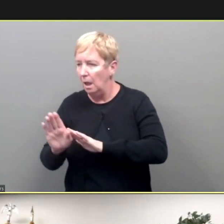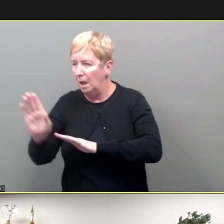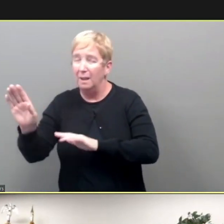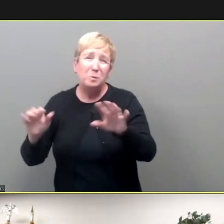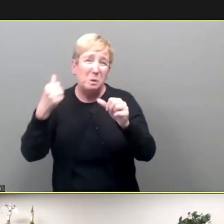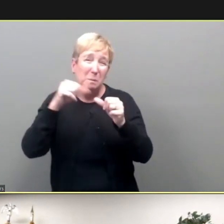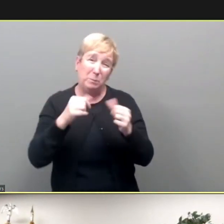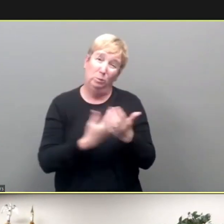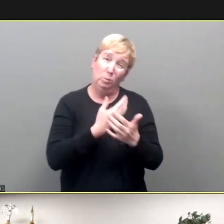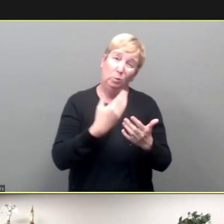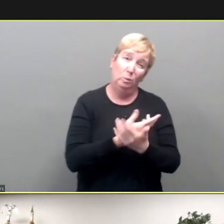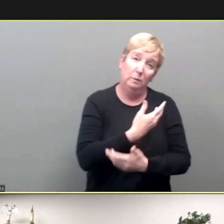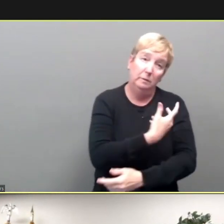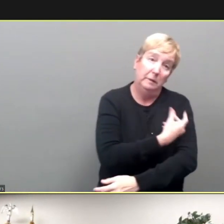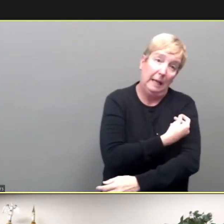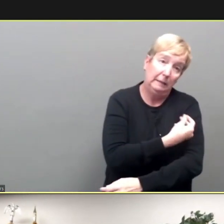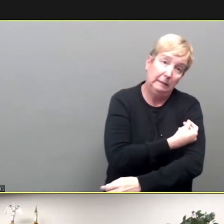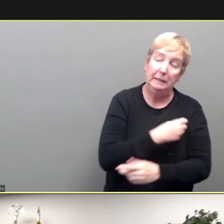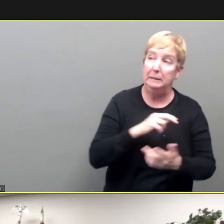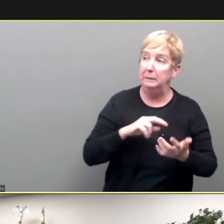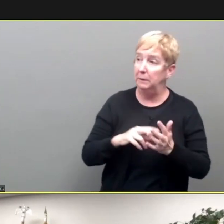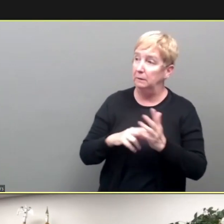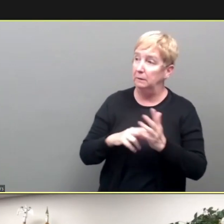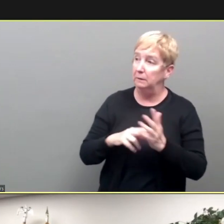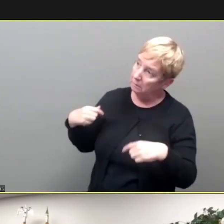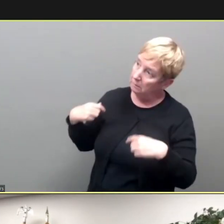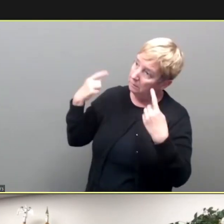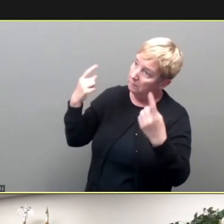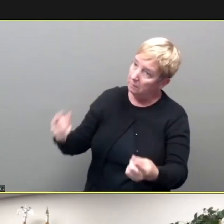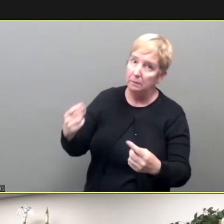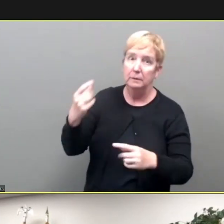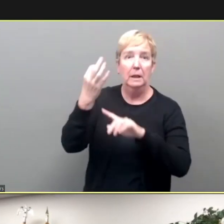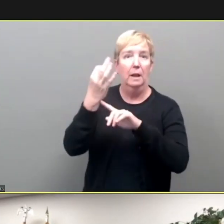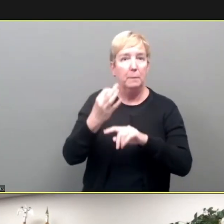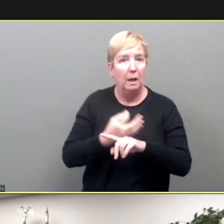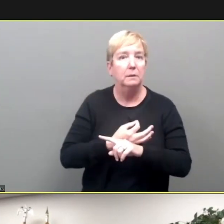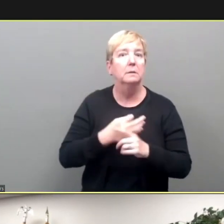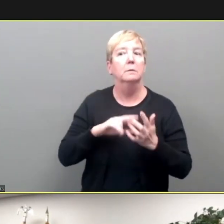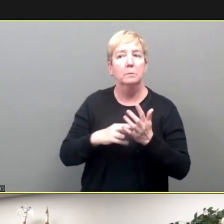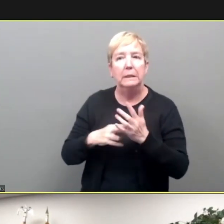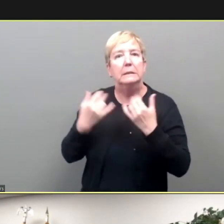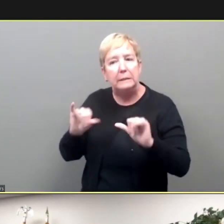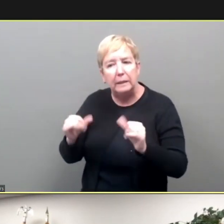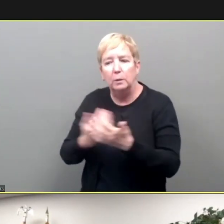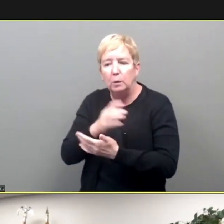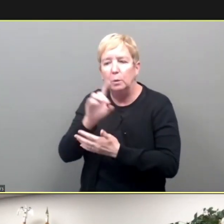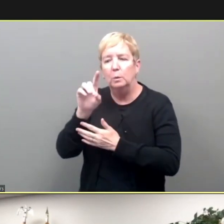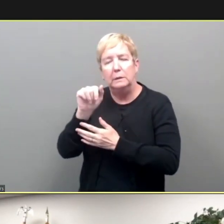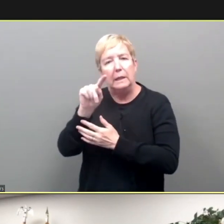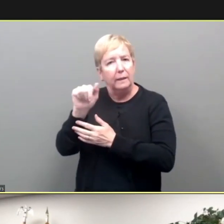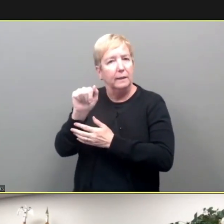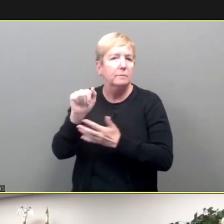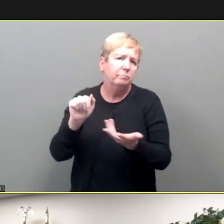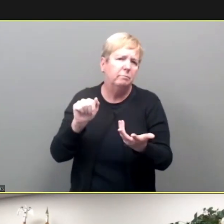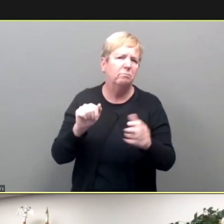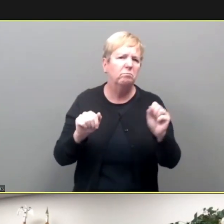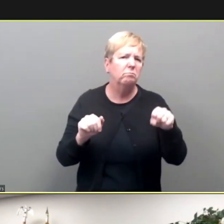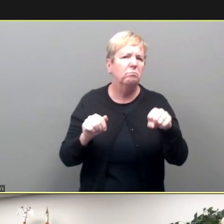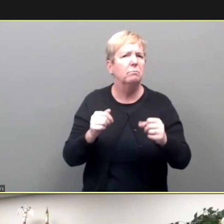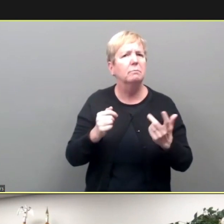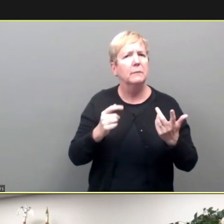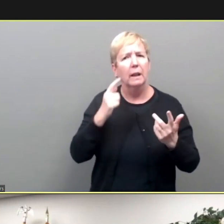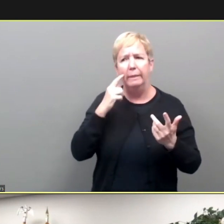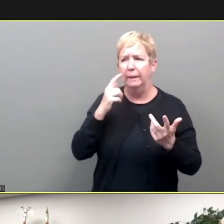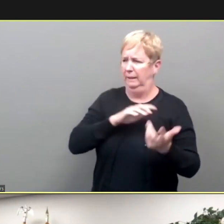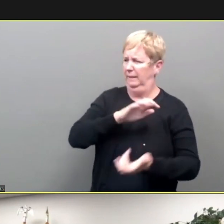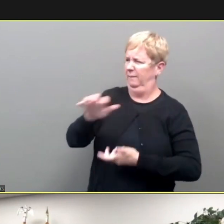forever. So, they're using the data as it comes in. So I do think it is kind of confusing to people,